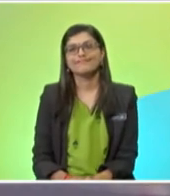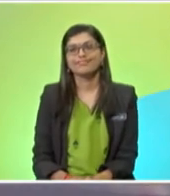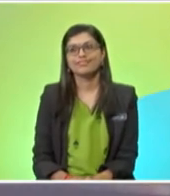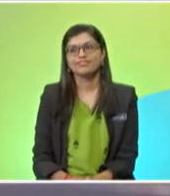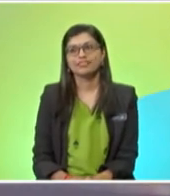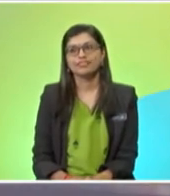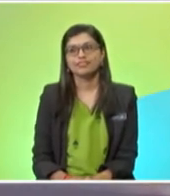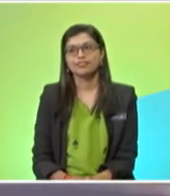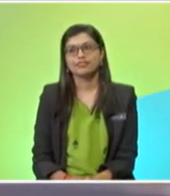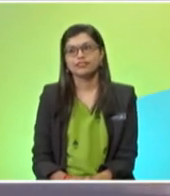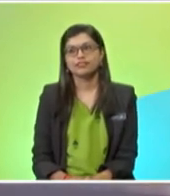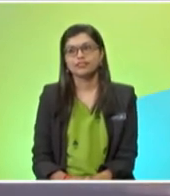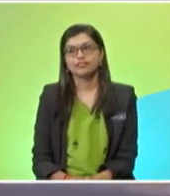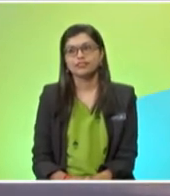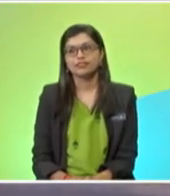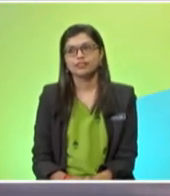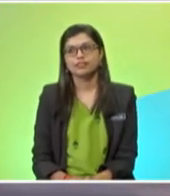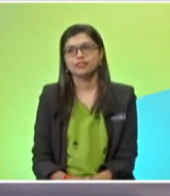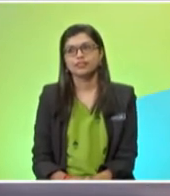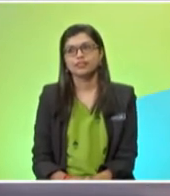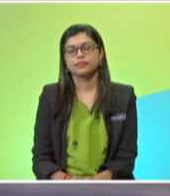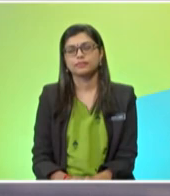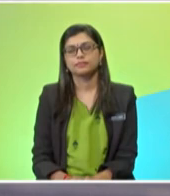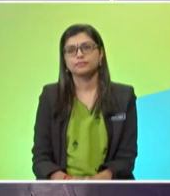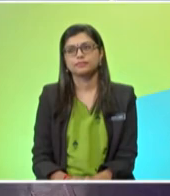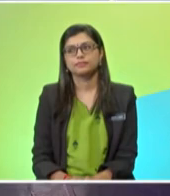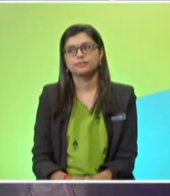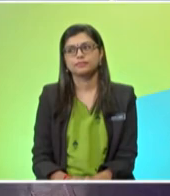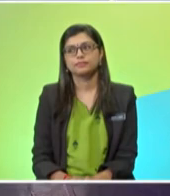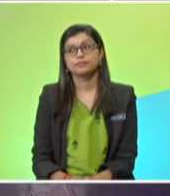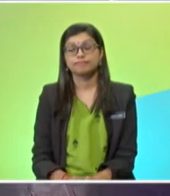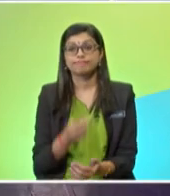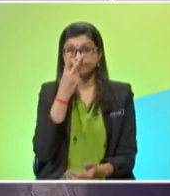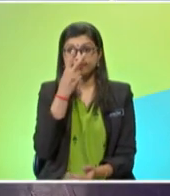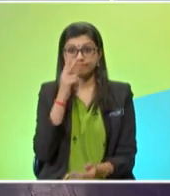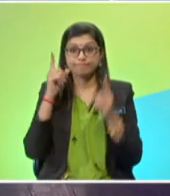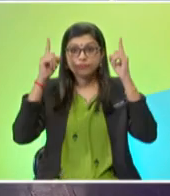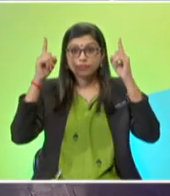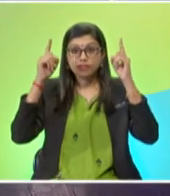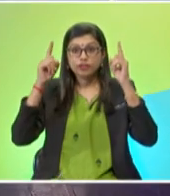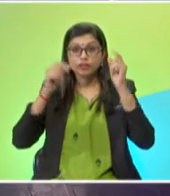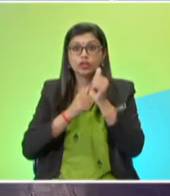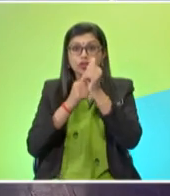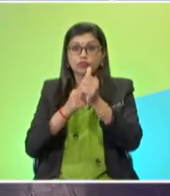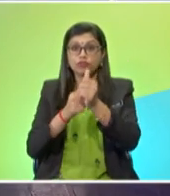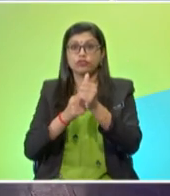the same time, we want our aeroplane to look really nice and neat. We want